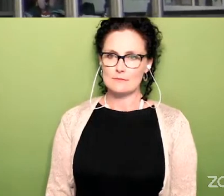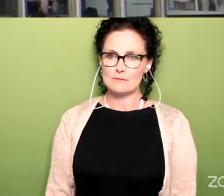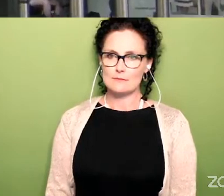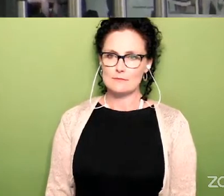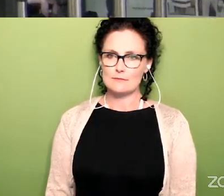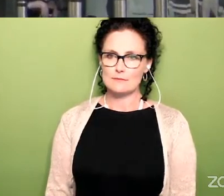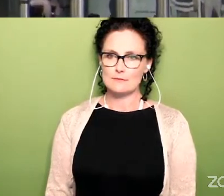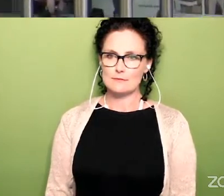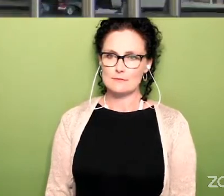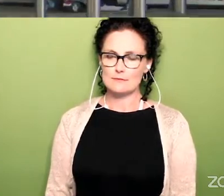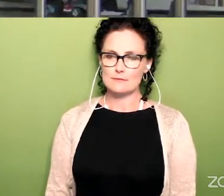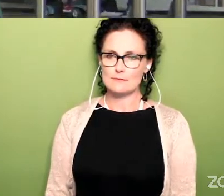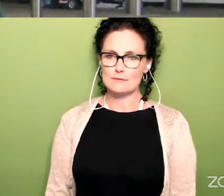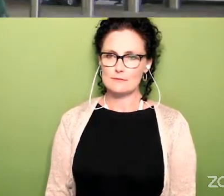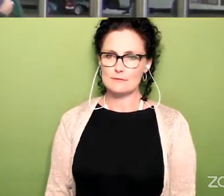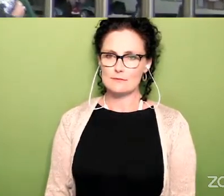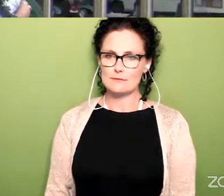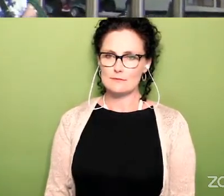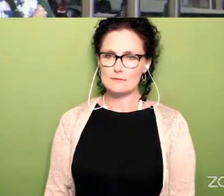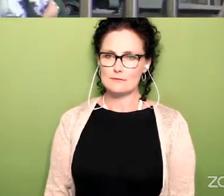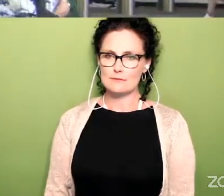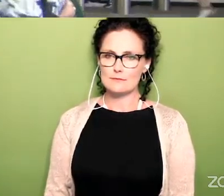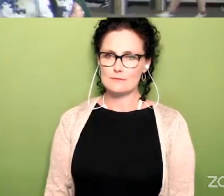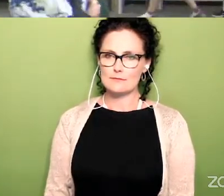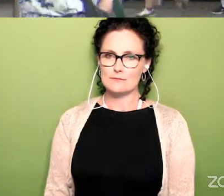gap? Is the axe going to come through that way, please?